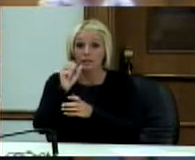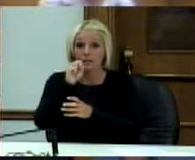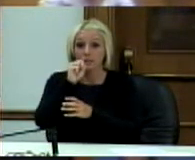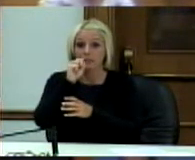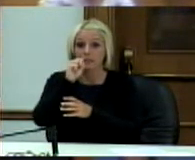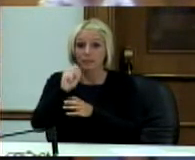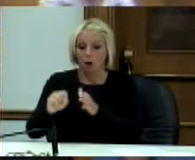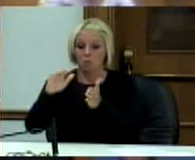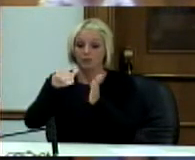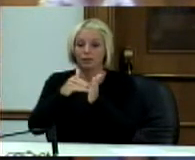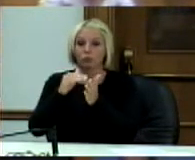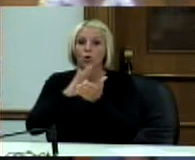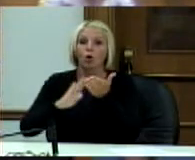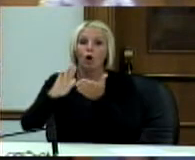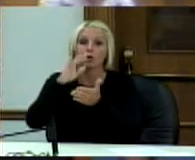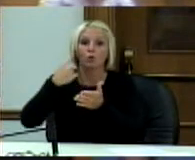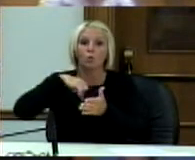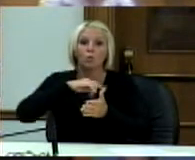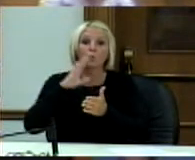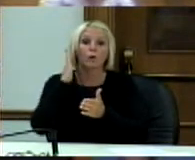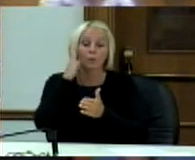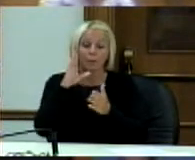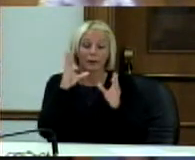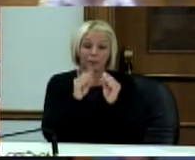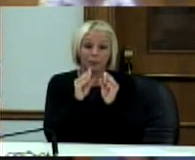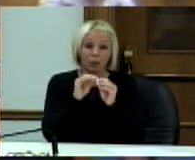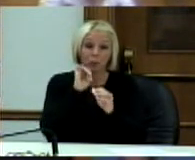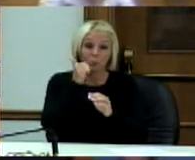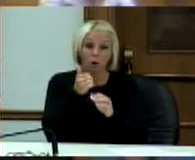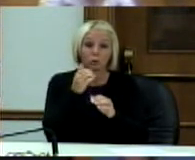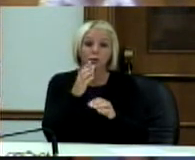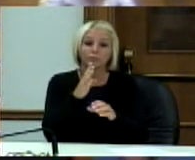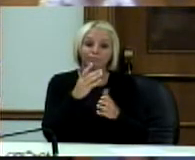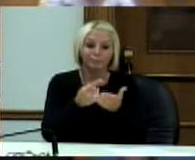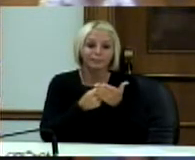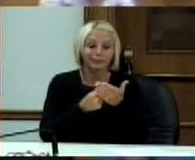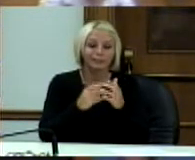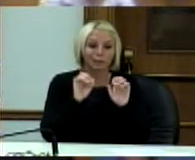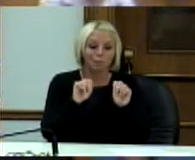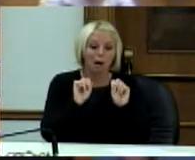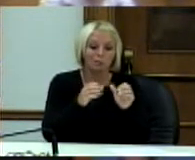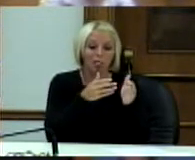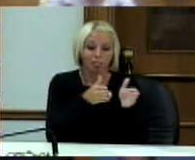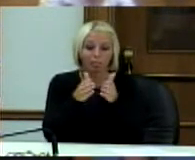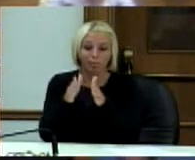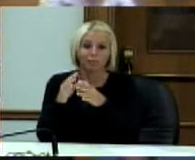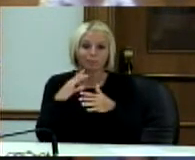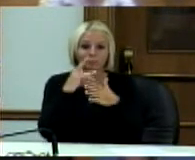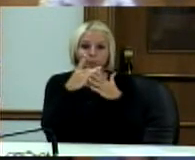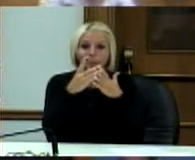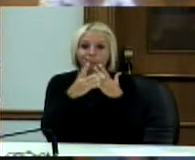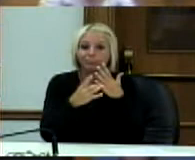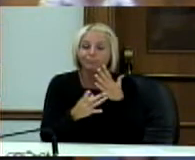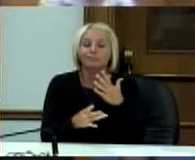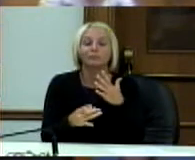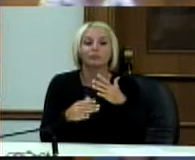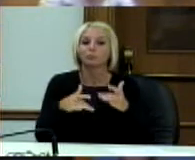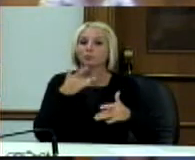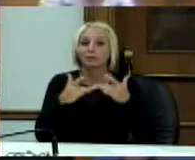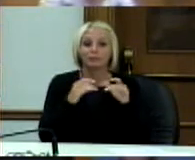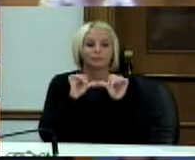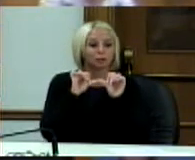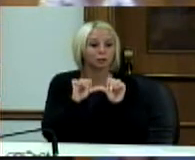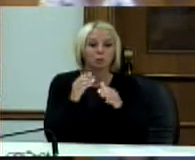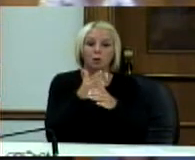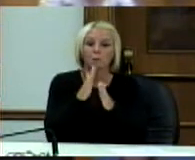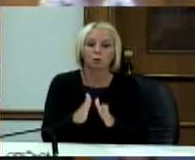South Central College. So we'll be meeting tomorrow and talking about potential pathways. It's really exciting to continue our partnership with